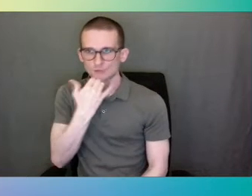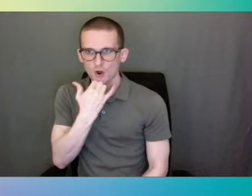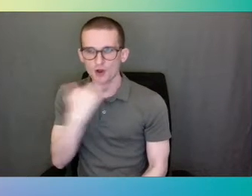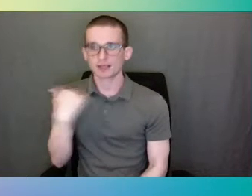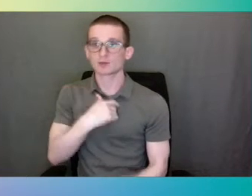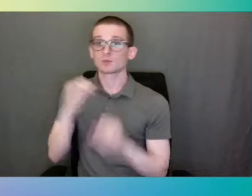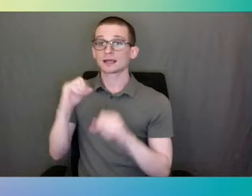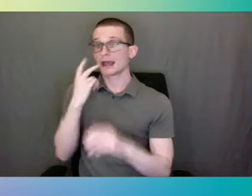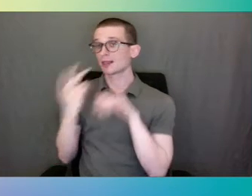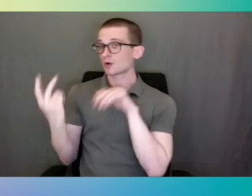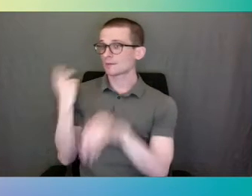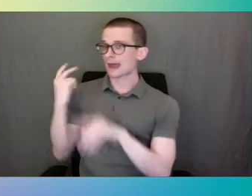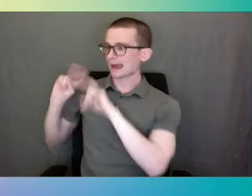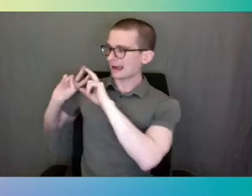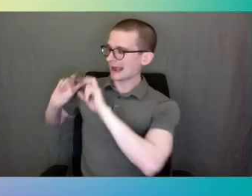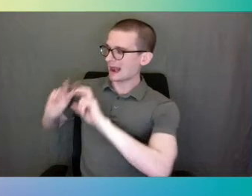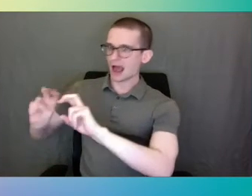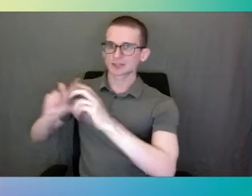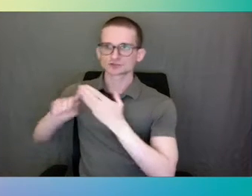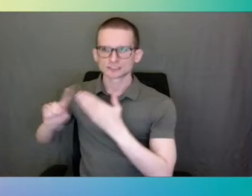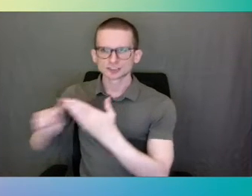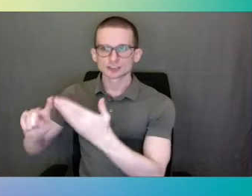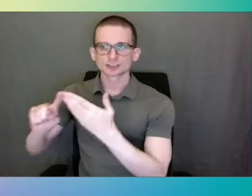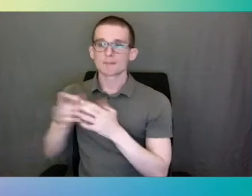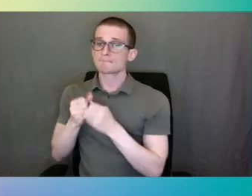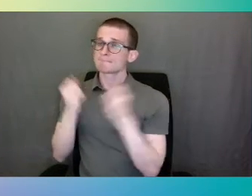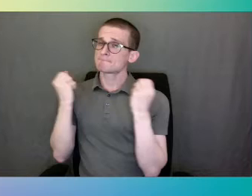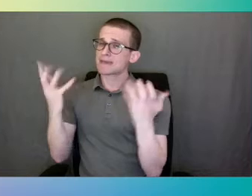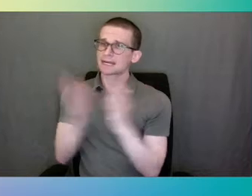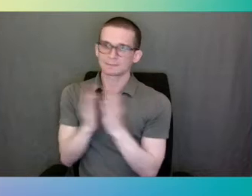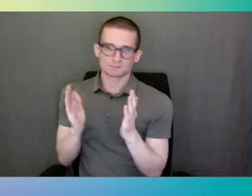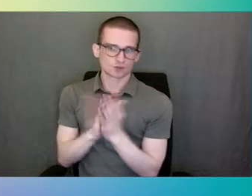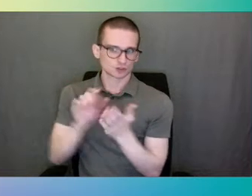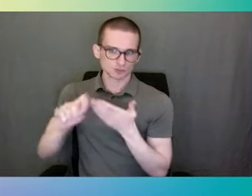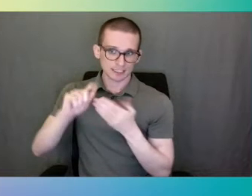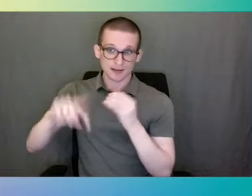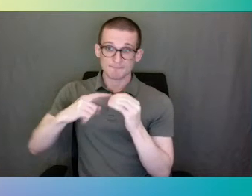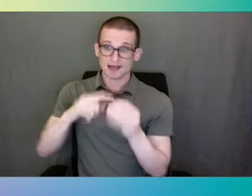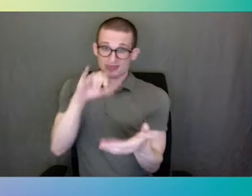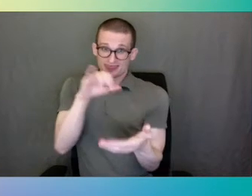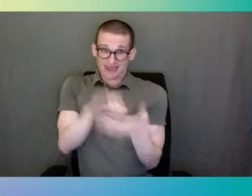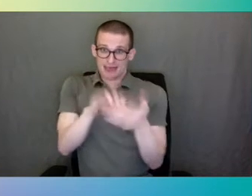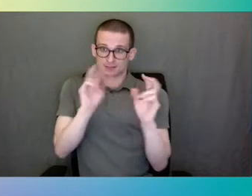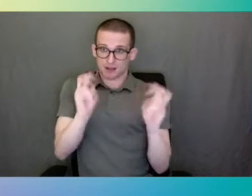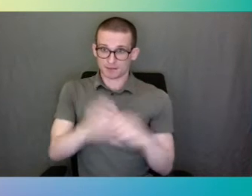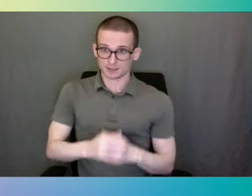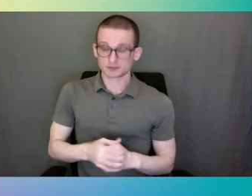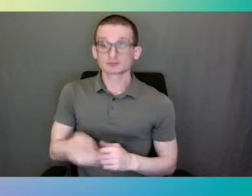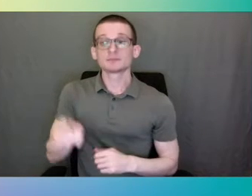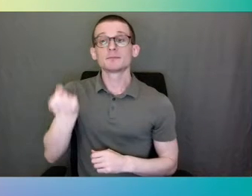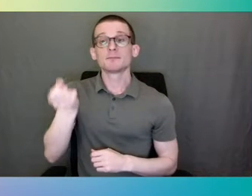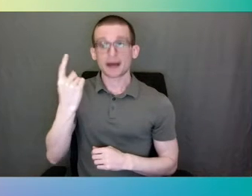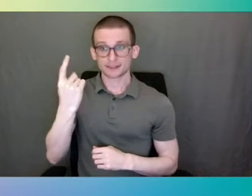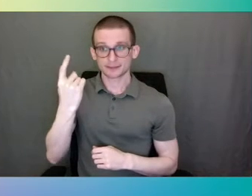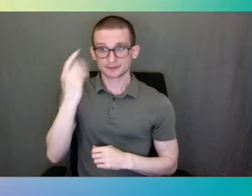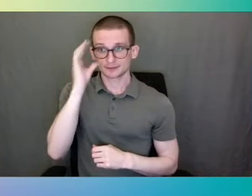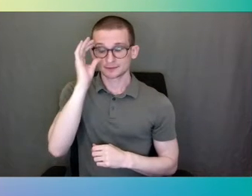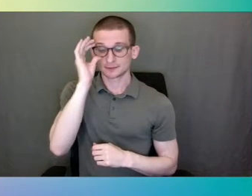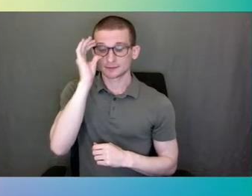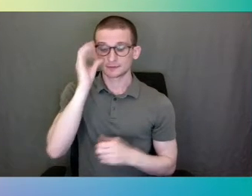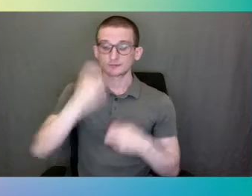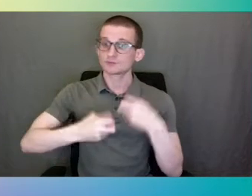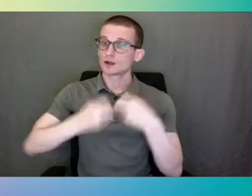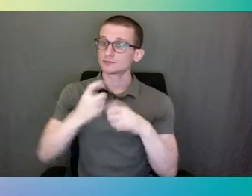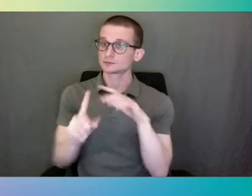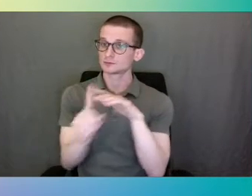Books, hordes of books have been written about this particular topic. But there becomes a problem when